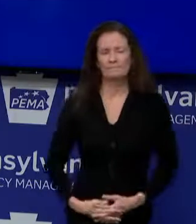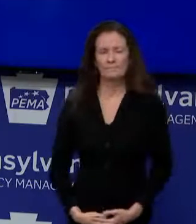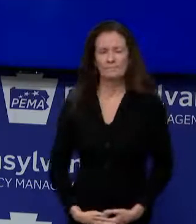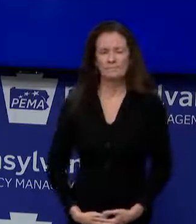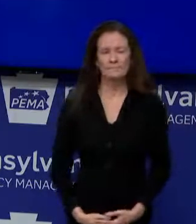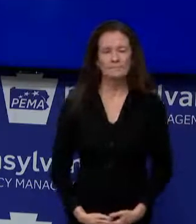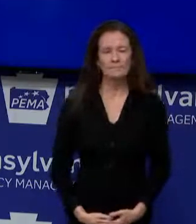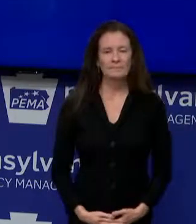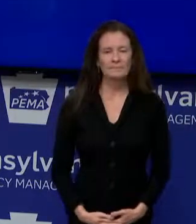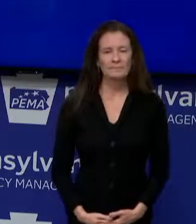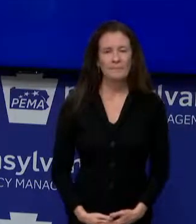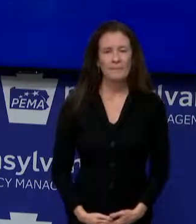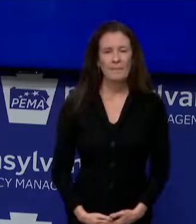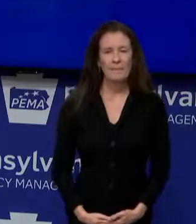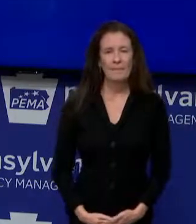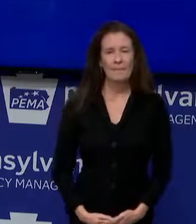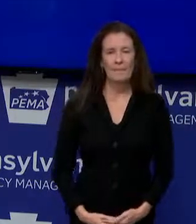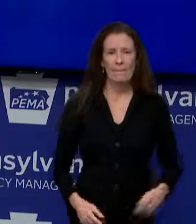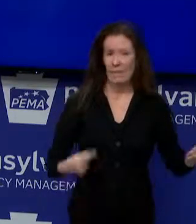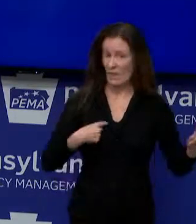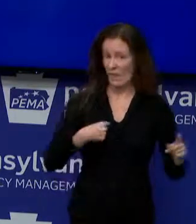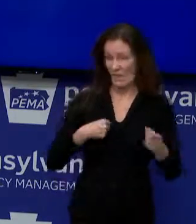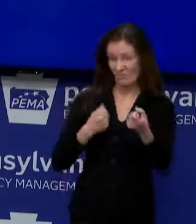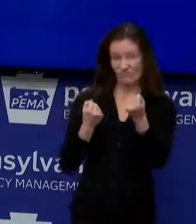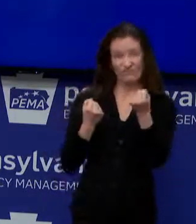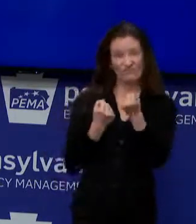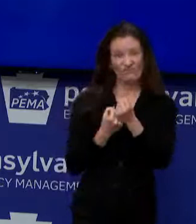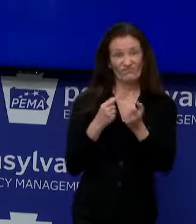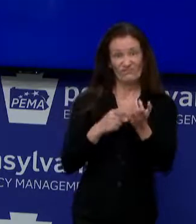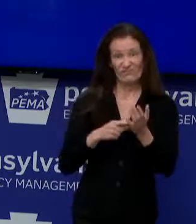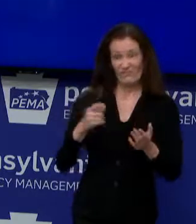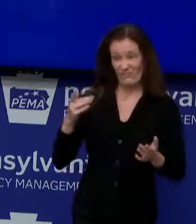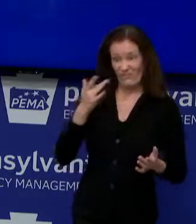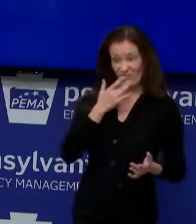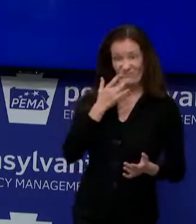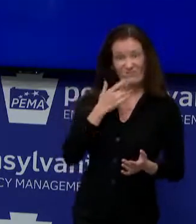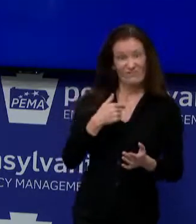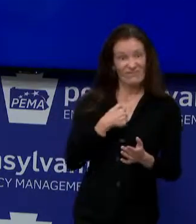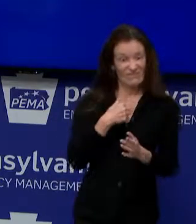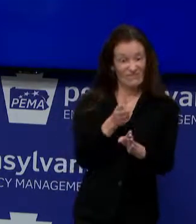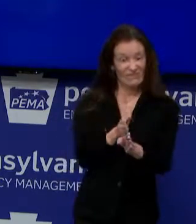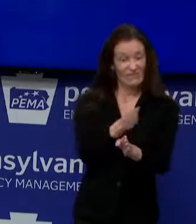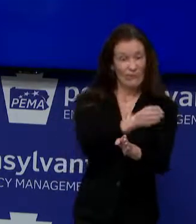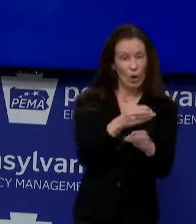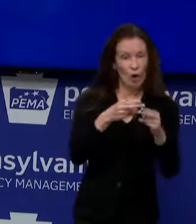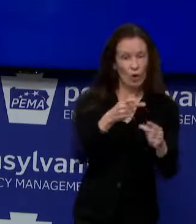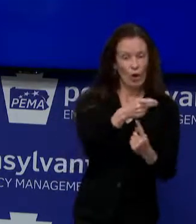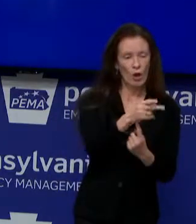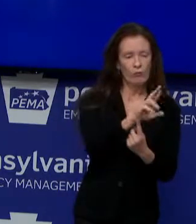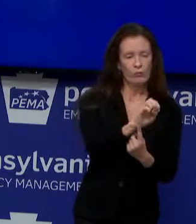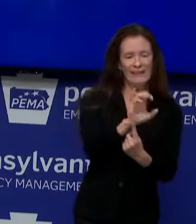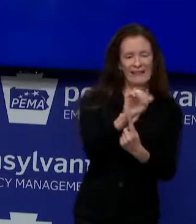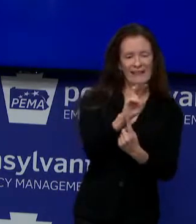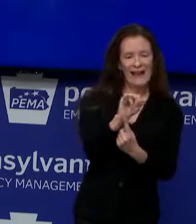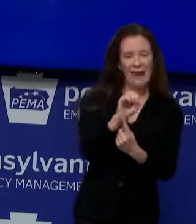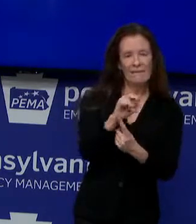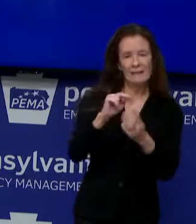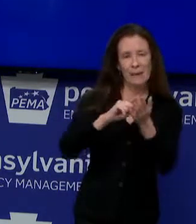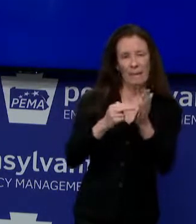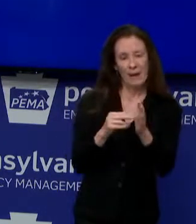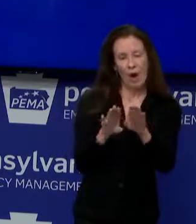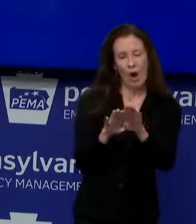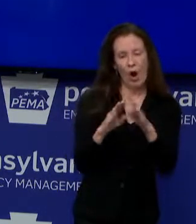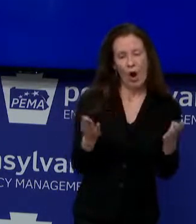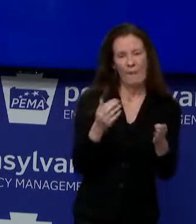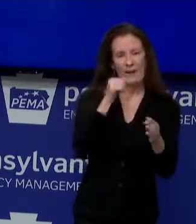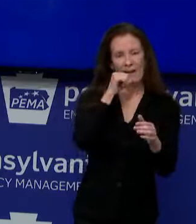I wholeheartedly agree with the Secretary. Pre-canvassing is critical, not just in the processing